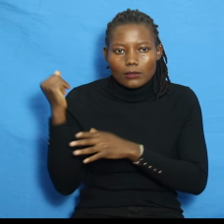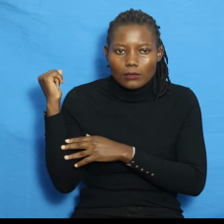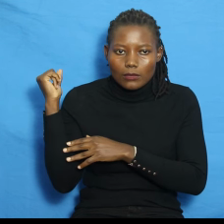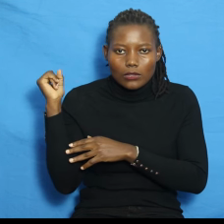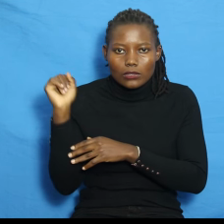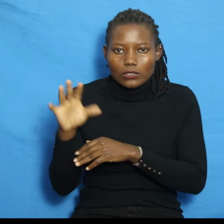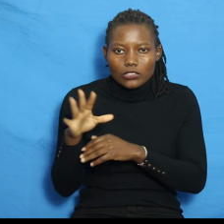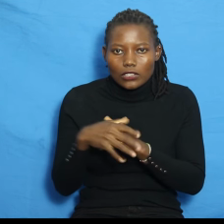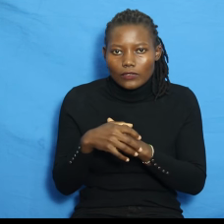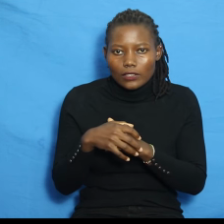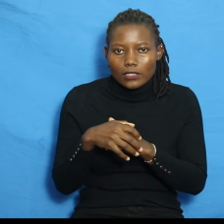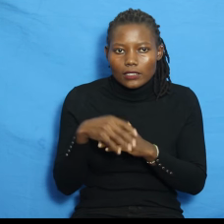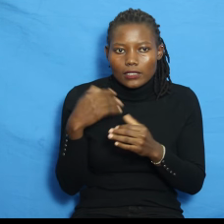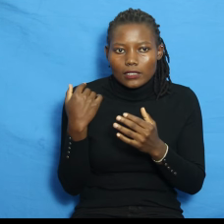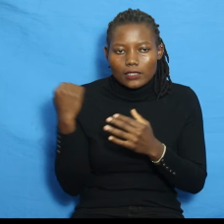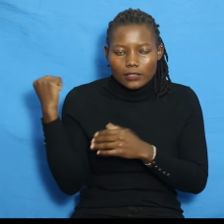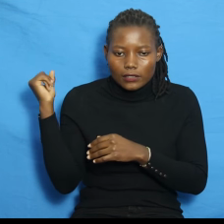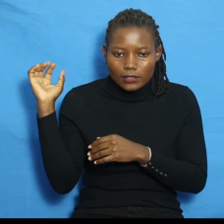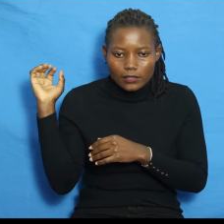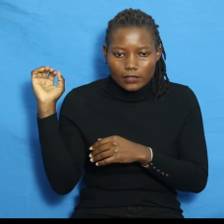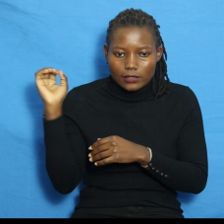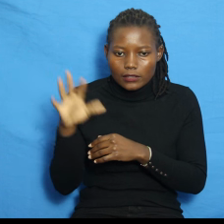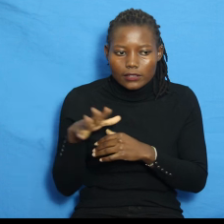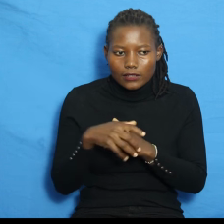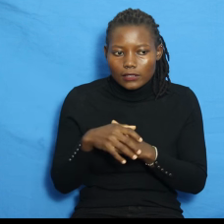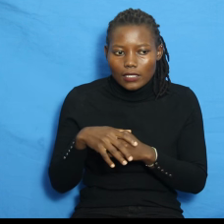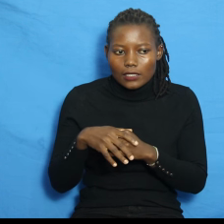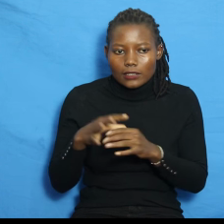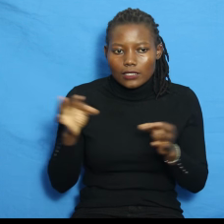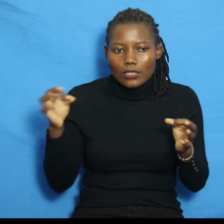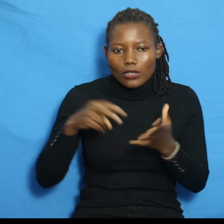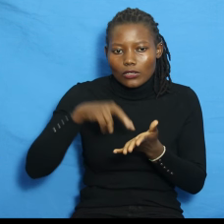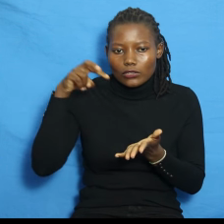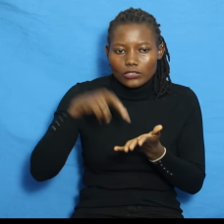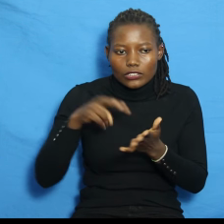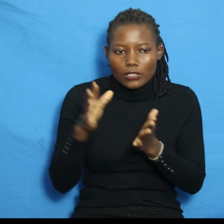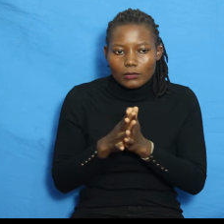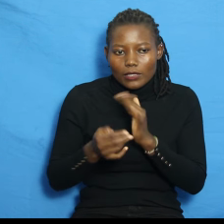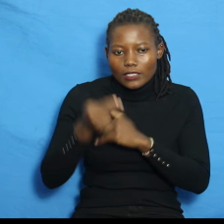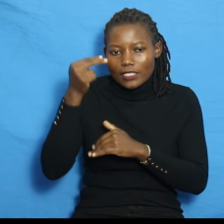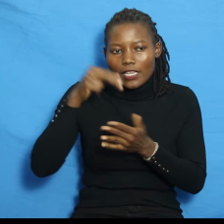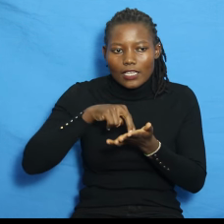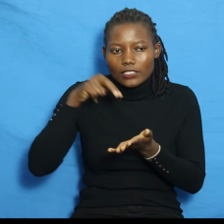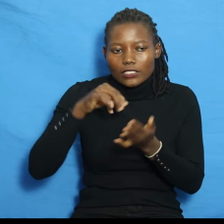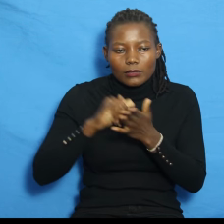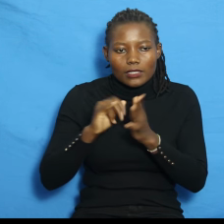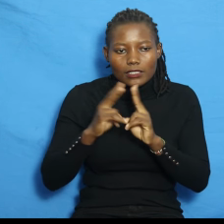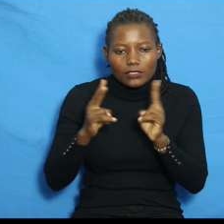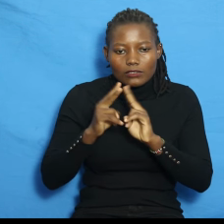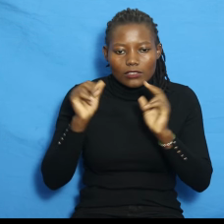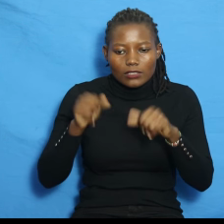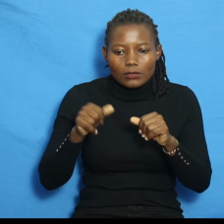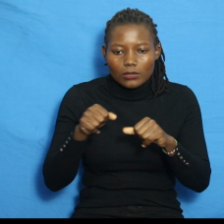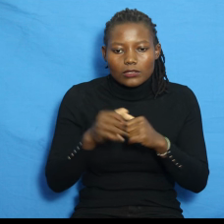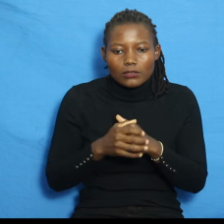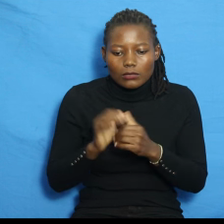pole vault, even the jumps, the long jump and the high jump. So that is very possible. It is something that we